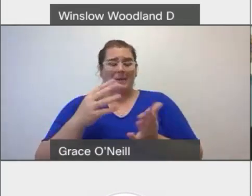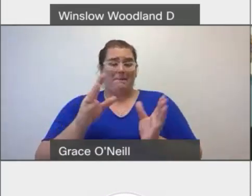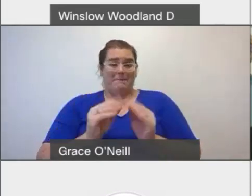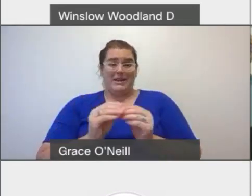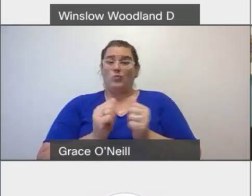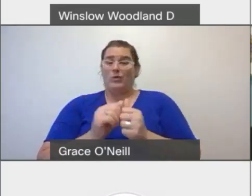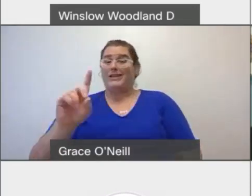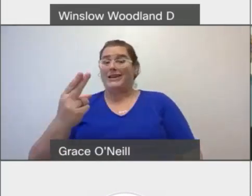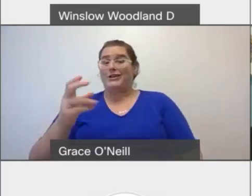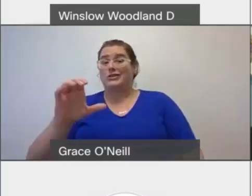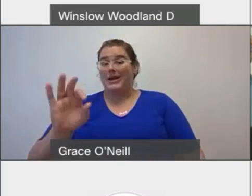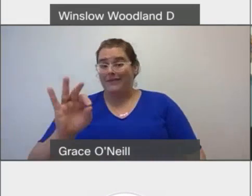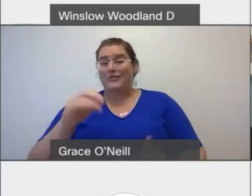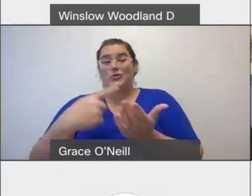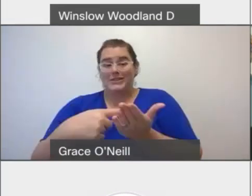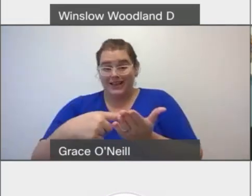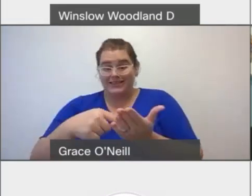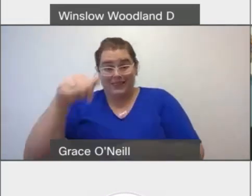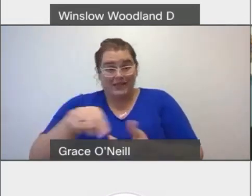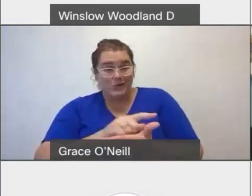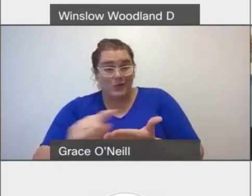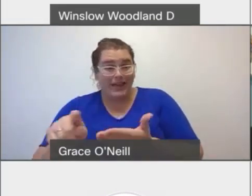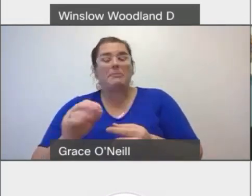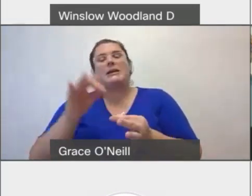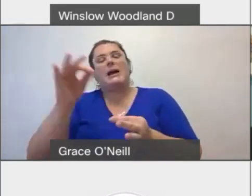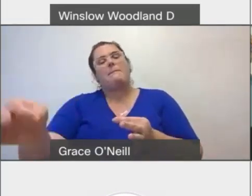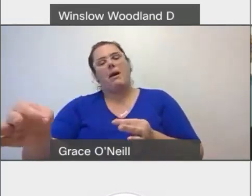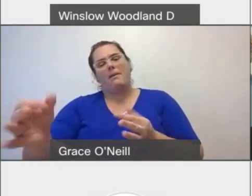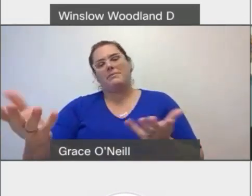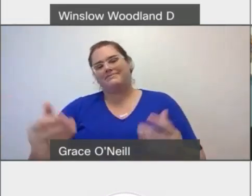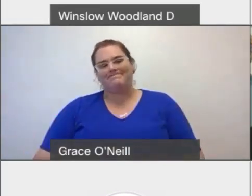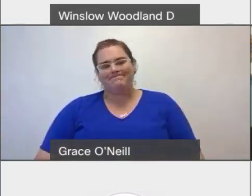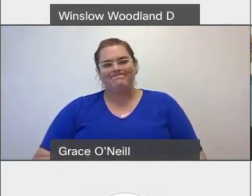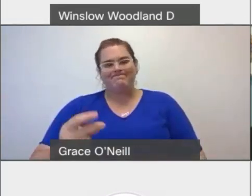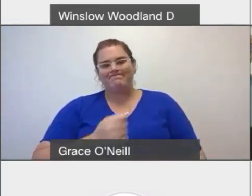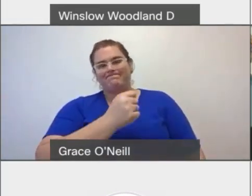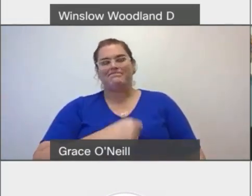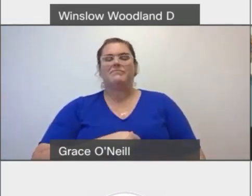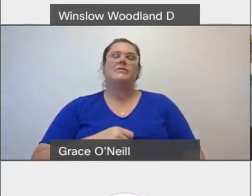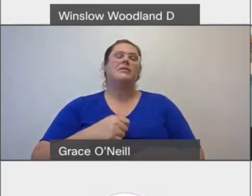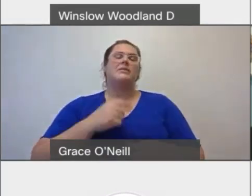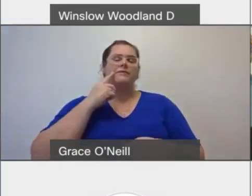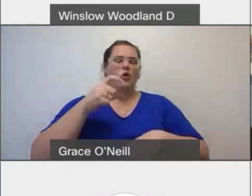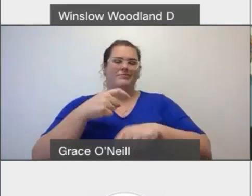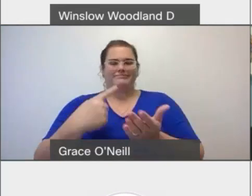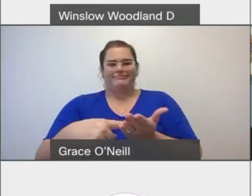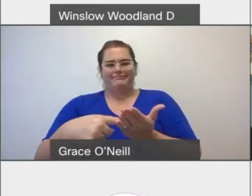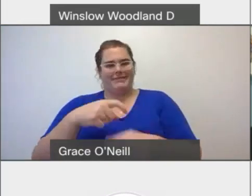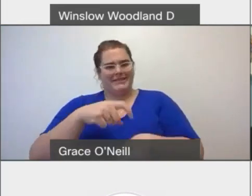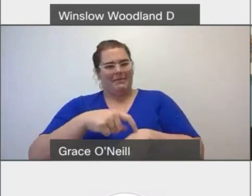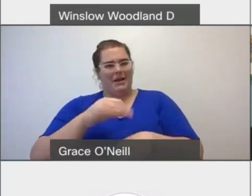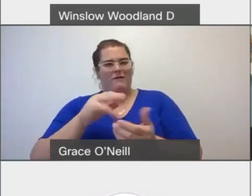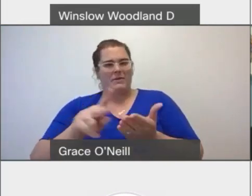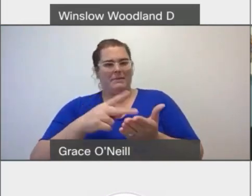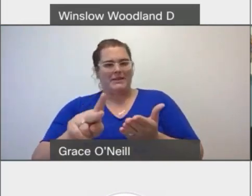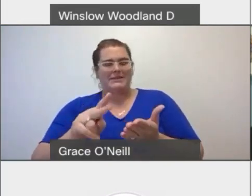this week when we were going to address both of these issues in terms of the timing of these payments. So the transmittals